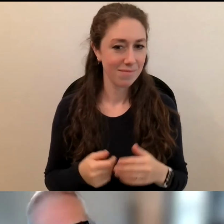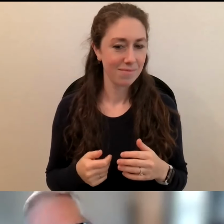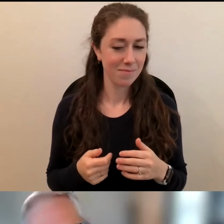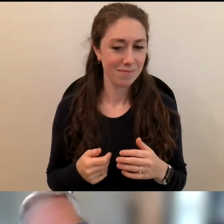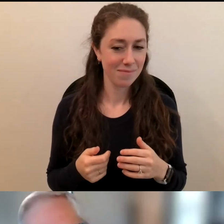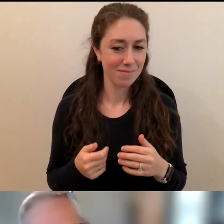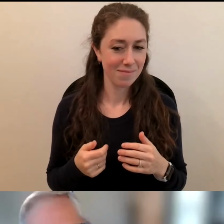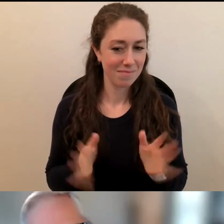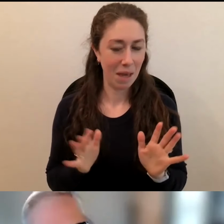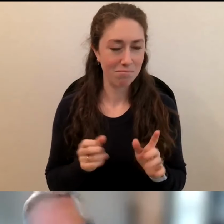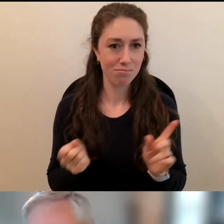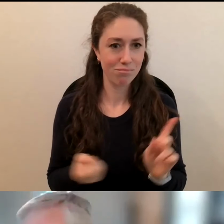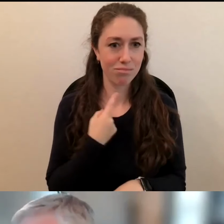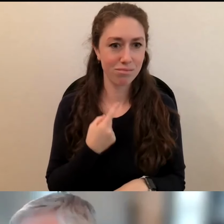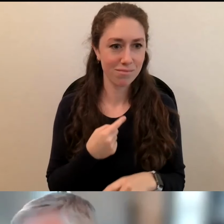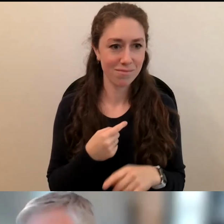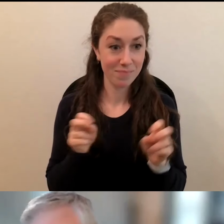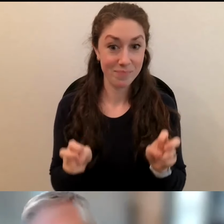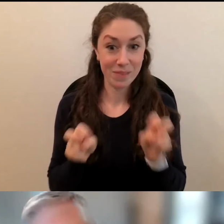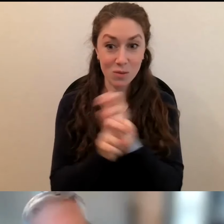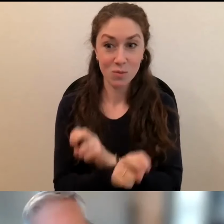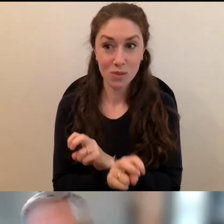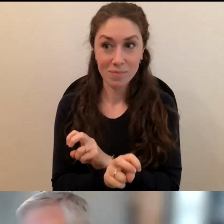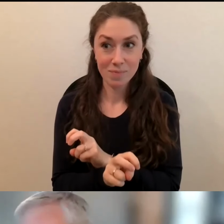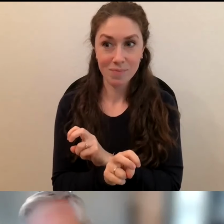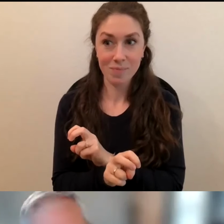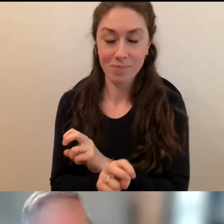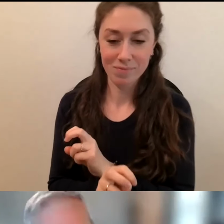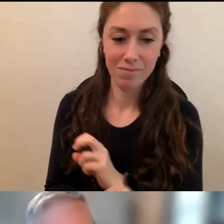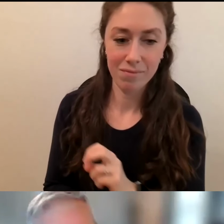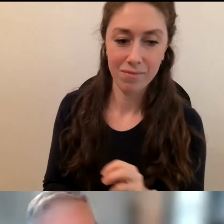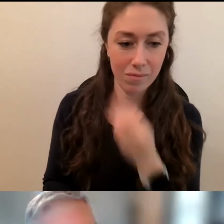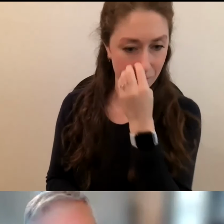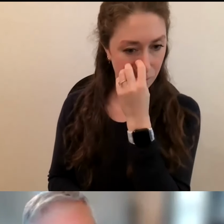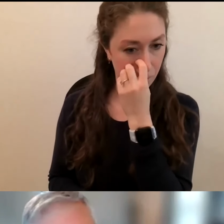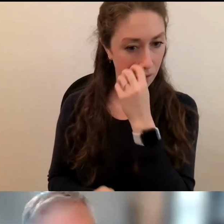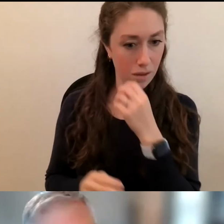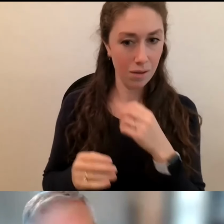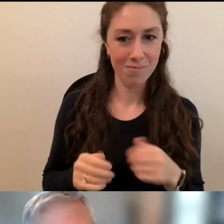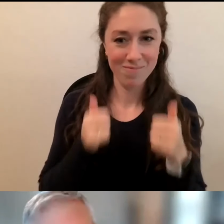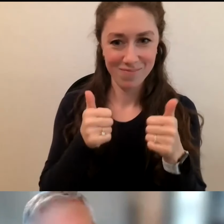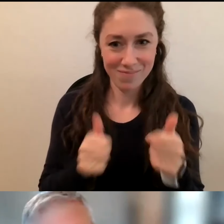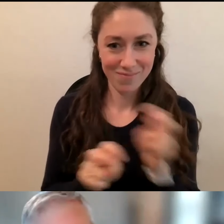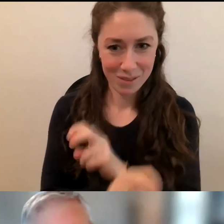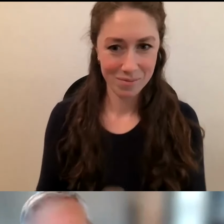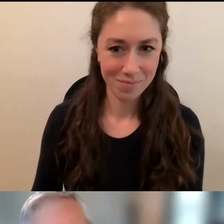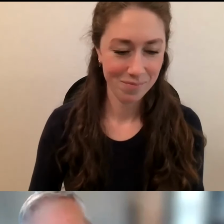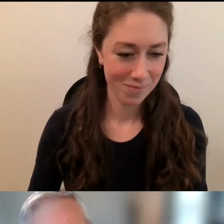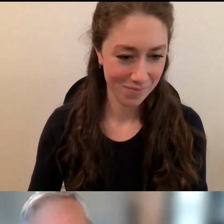I'm off on a tangent. So let me kind of reel you back in here, and we can actually get some questions from folks. Sure.